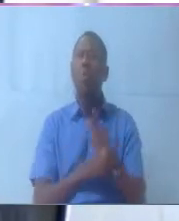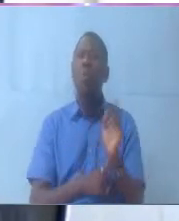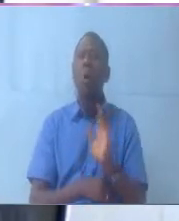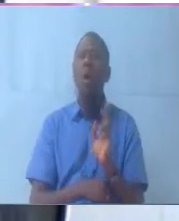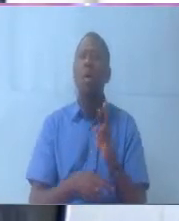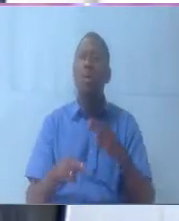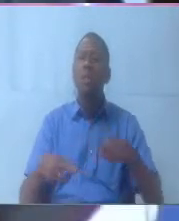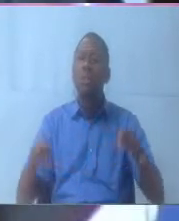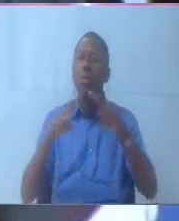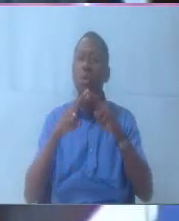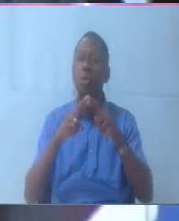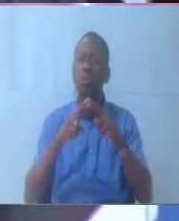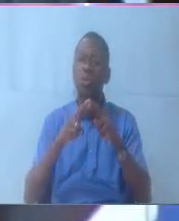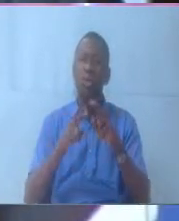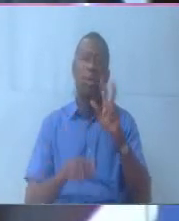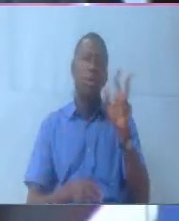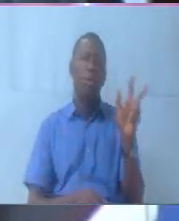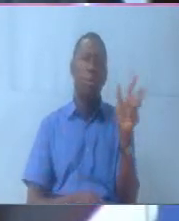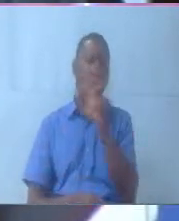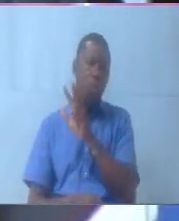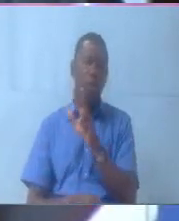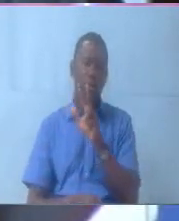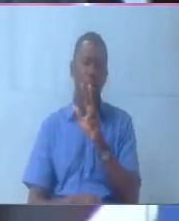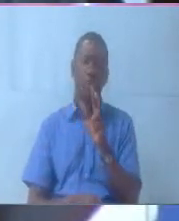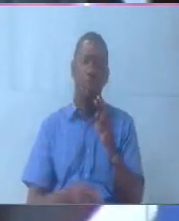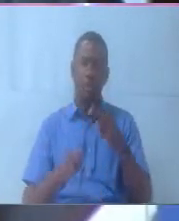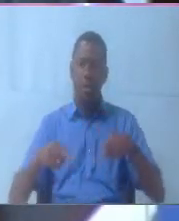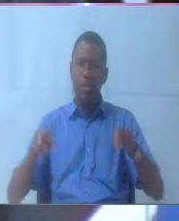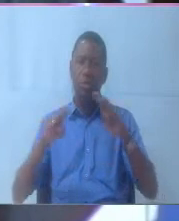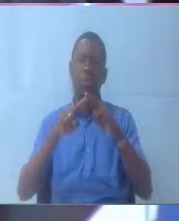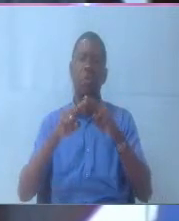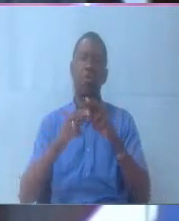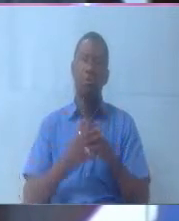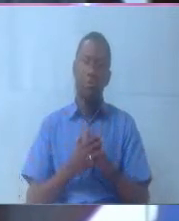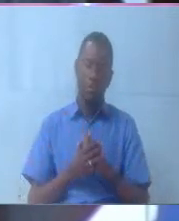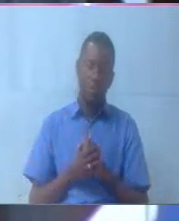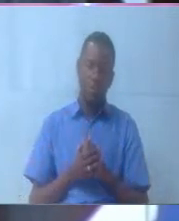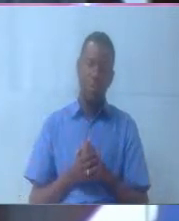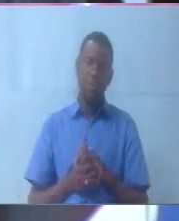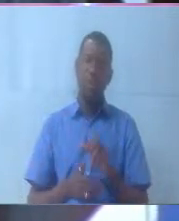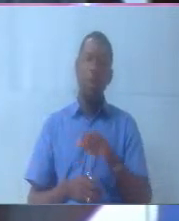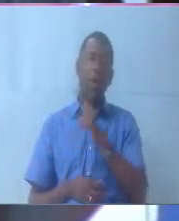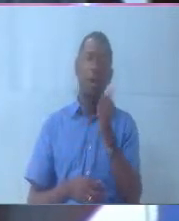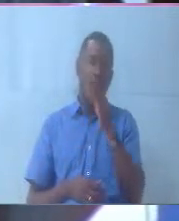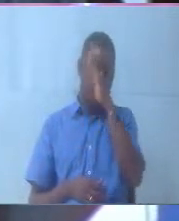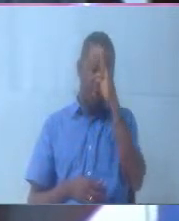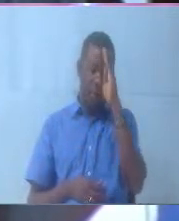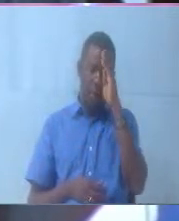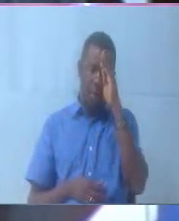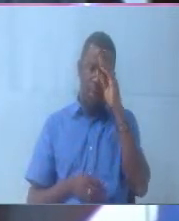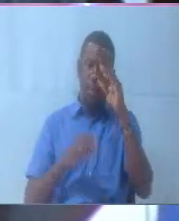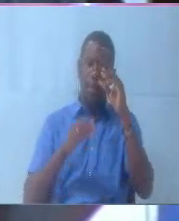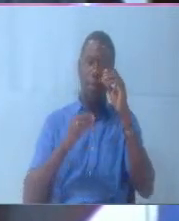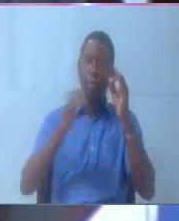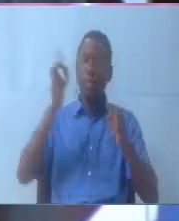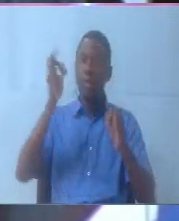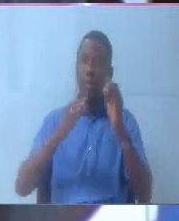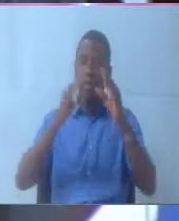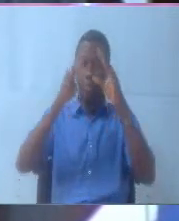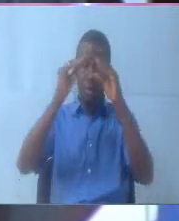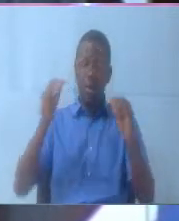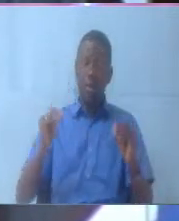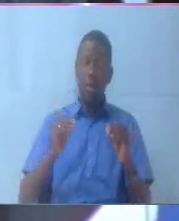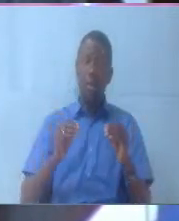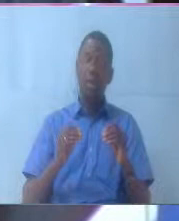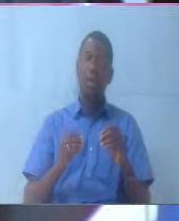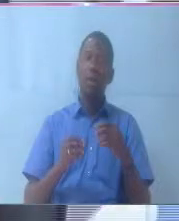kan And Birkama Magistrate Court, by virtue of the Courts Act, birkama magistrate